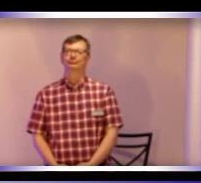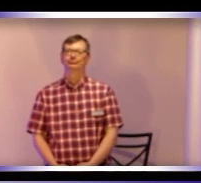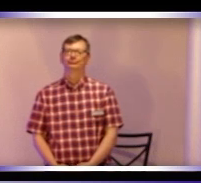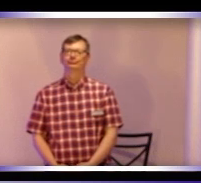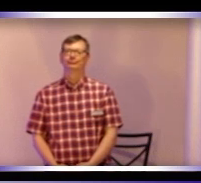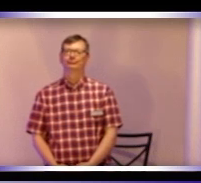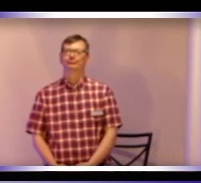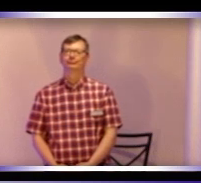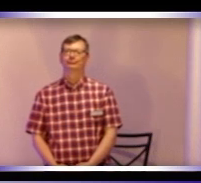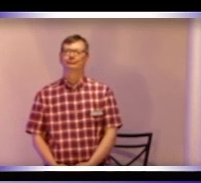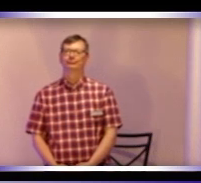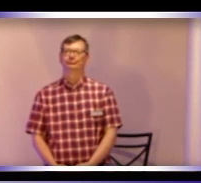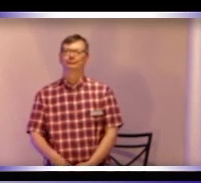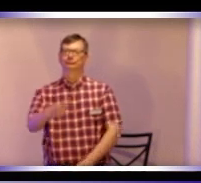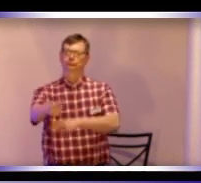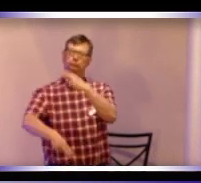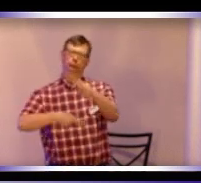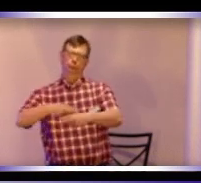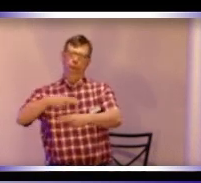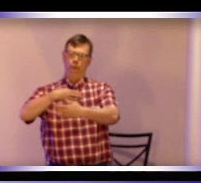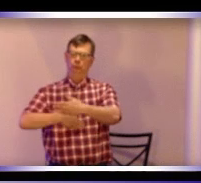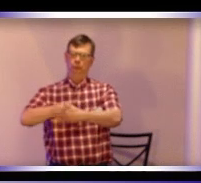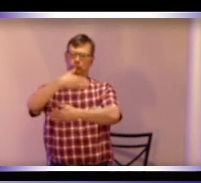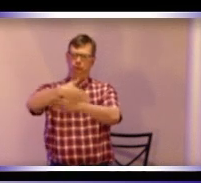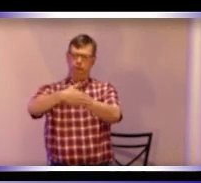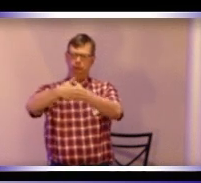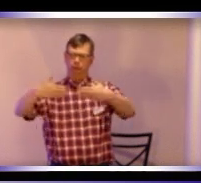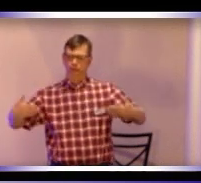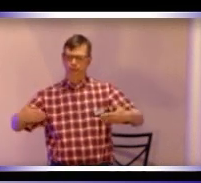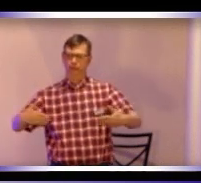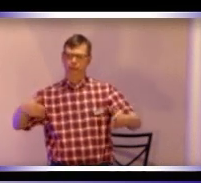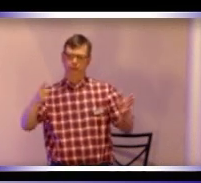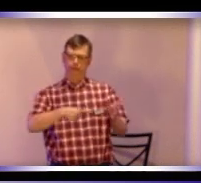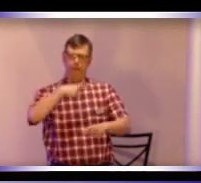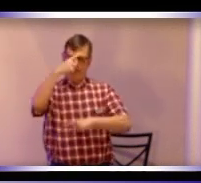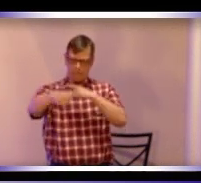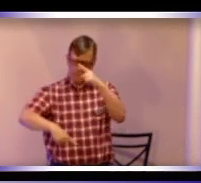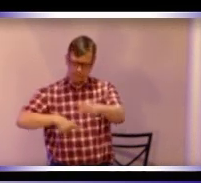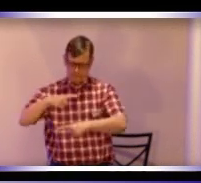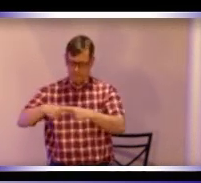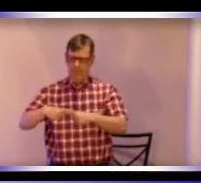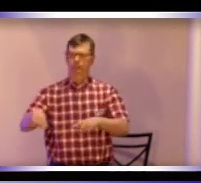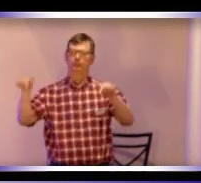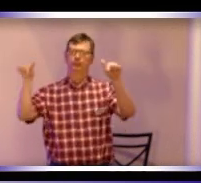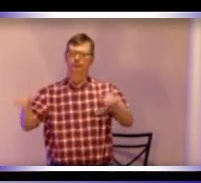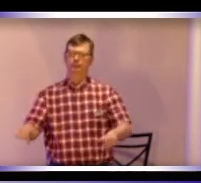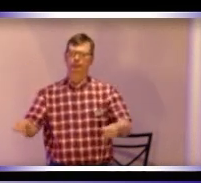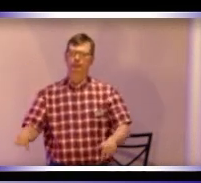The world outside this holy place, this sanctuary,